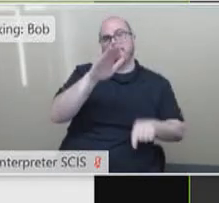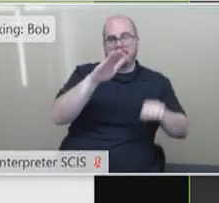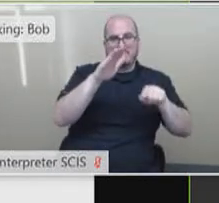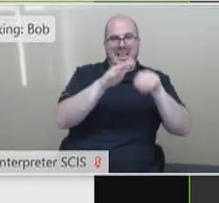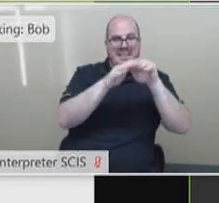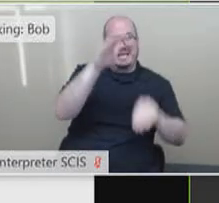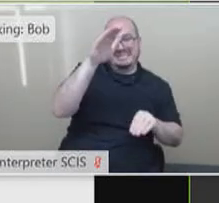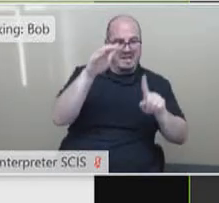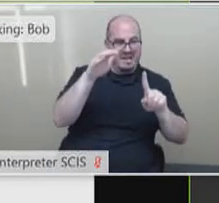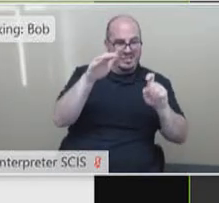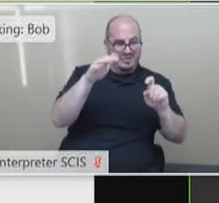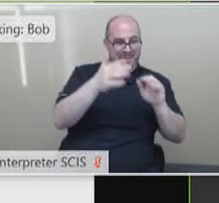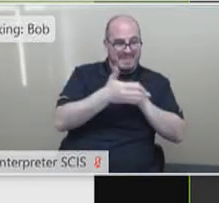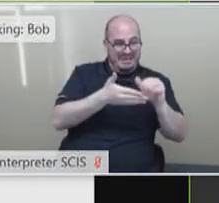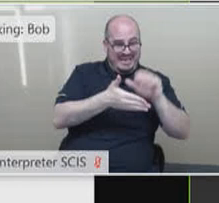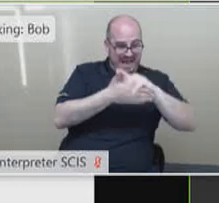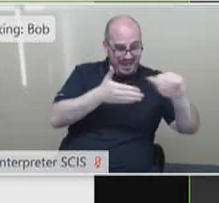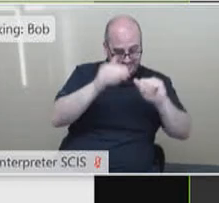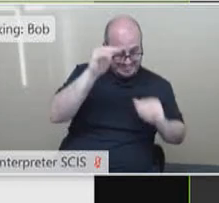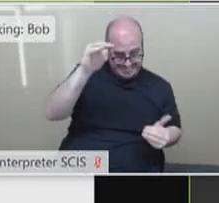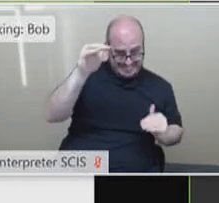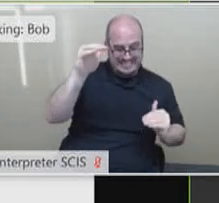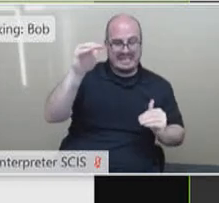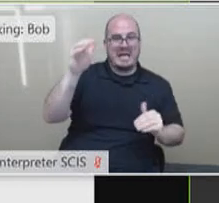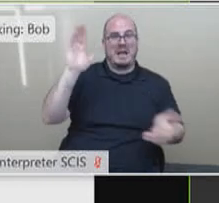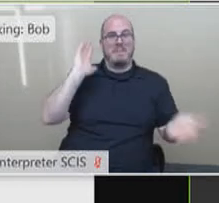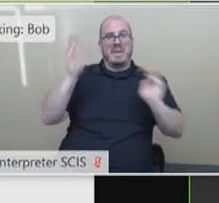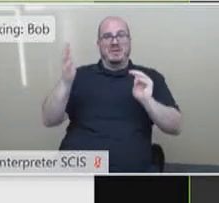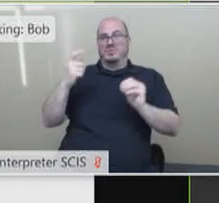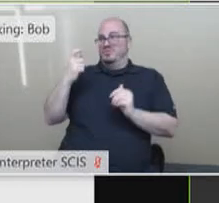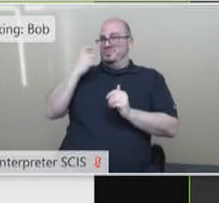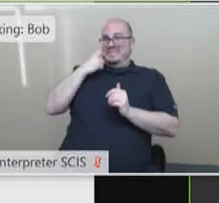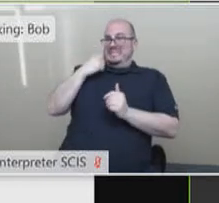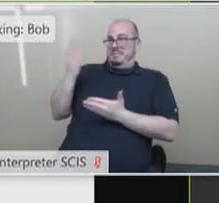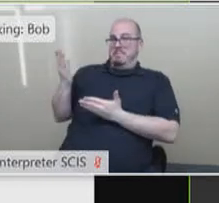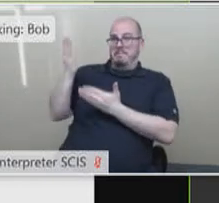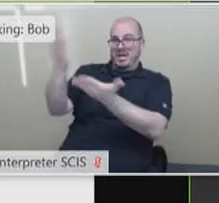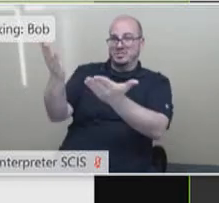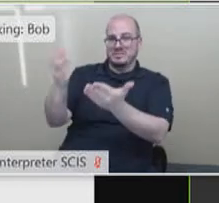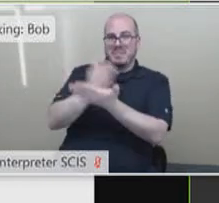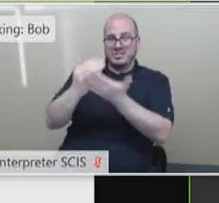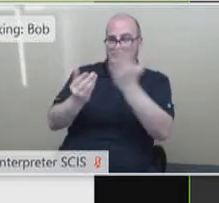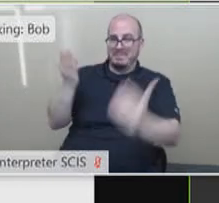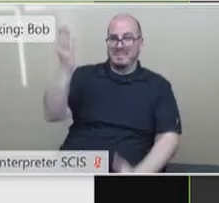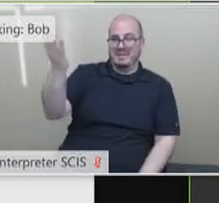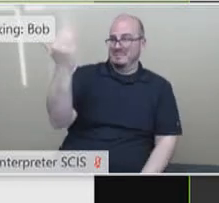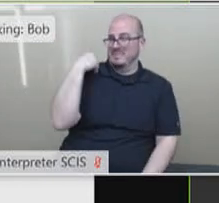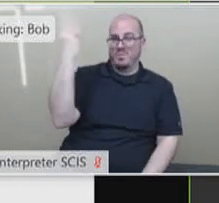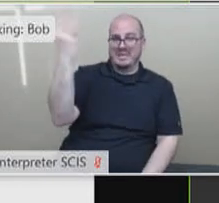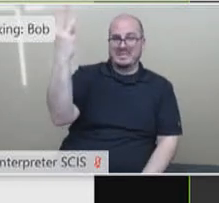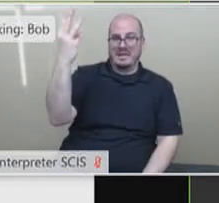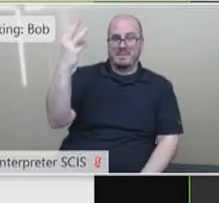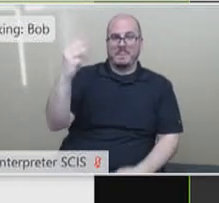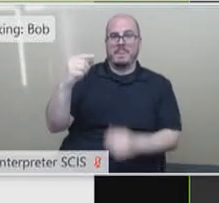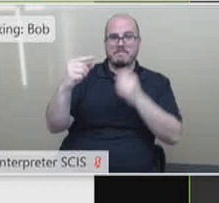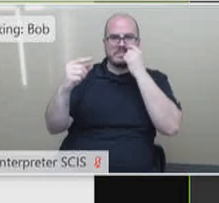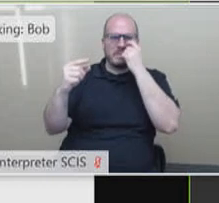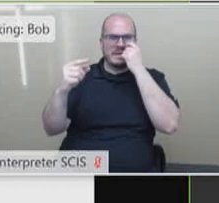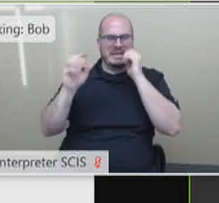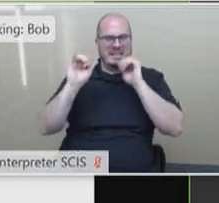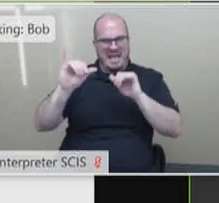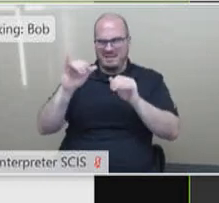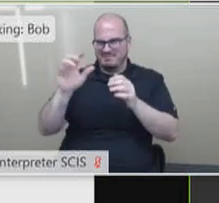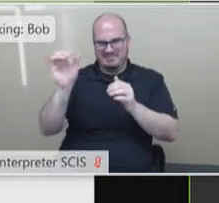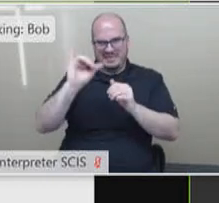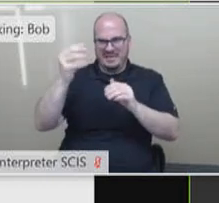assumed in the preliminary budget that was posted last Wednesday. That would put our numbers back to even pre-fiscal 19